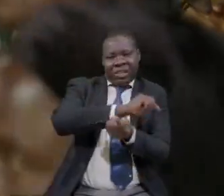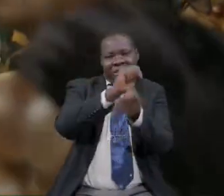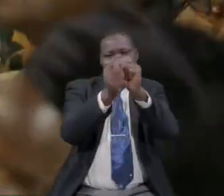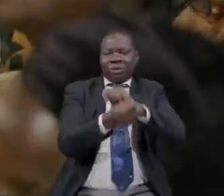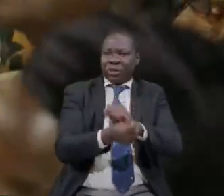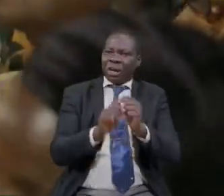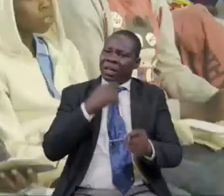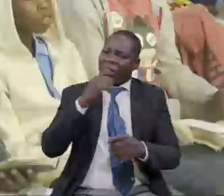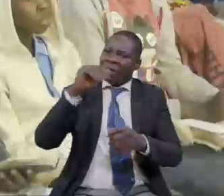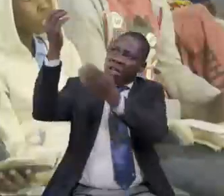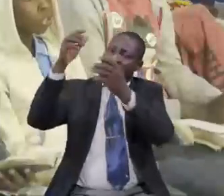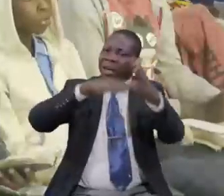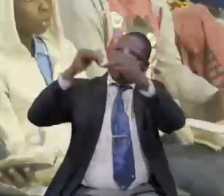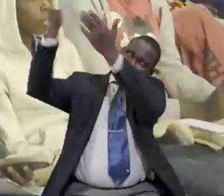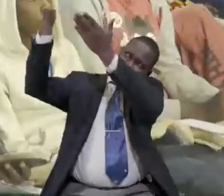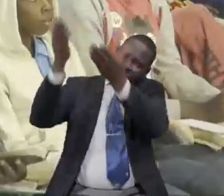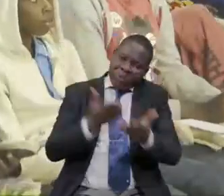lives in Jesus' name.